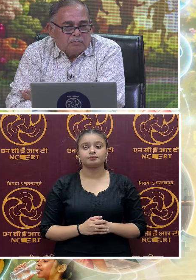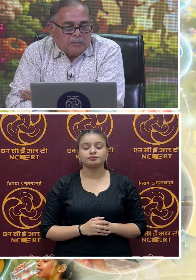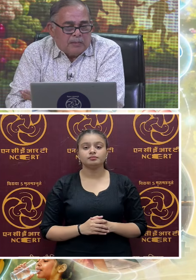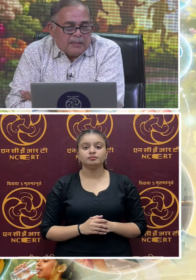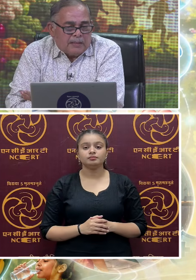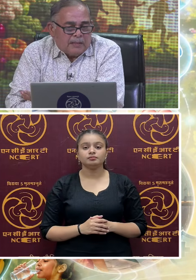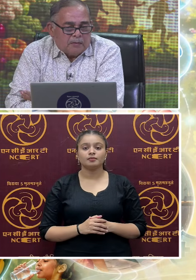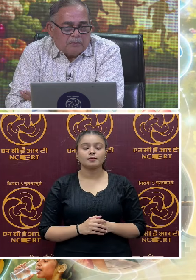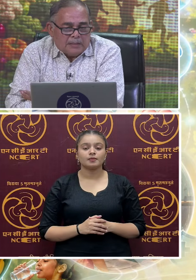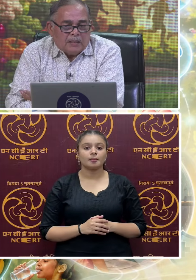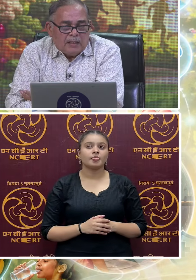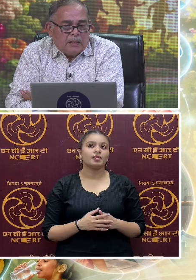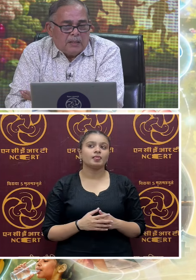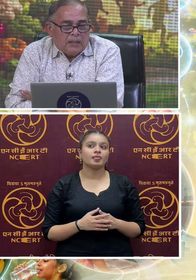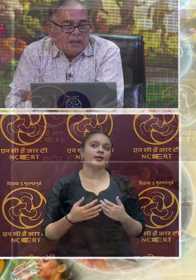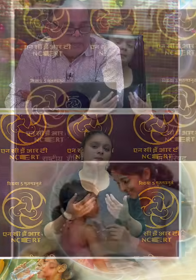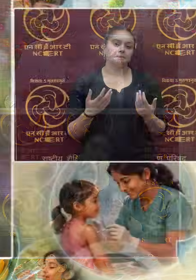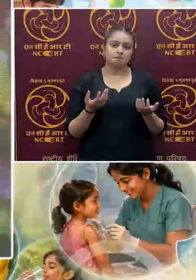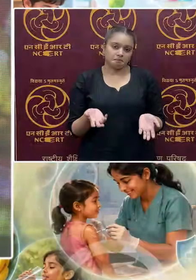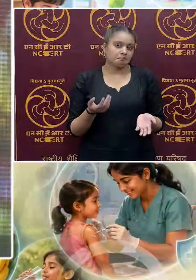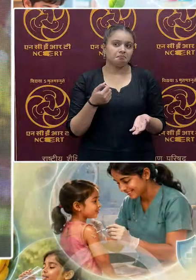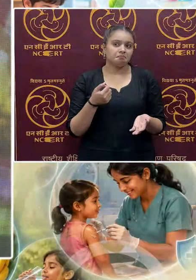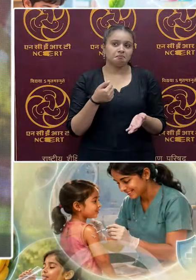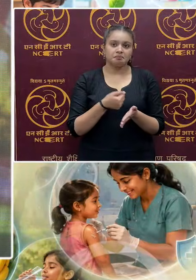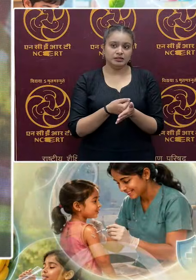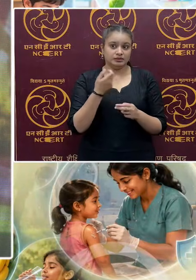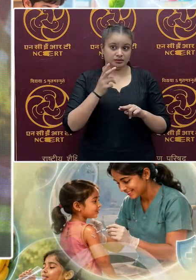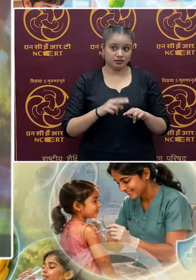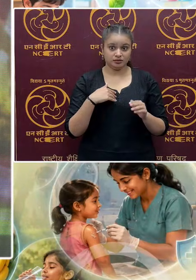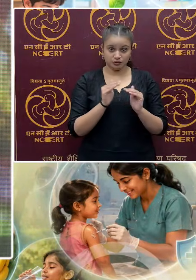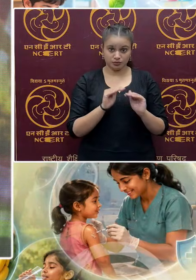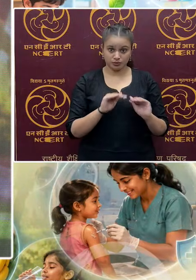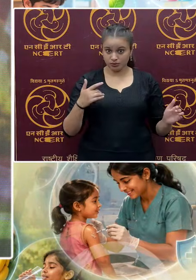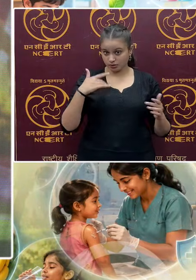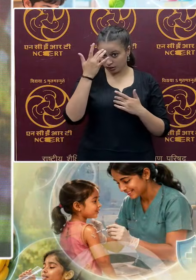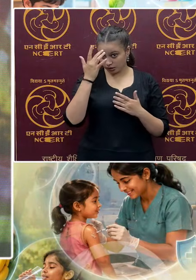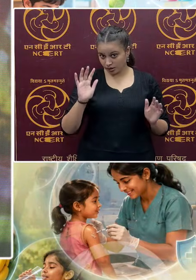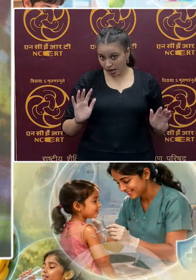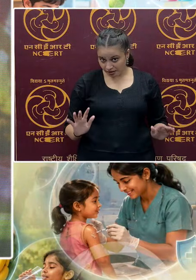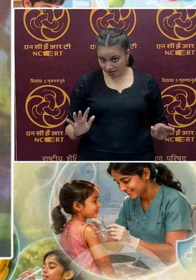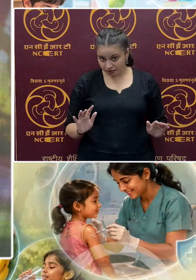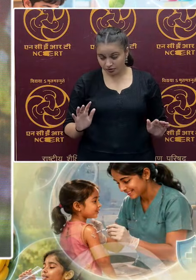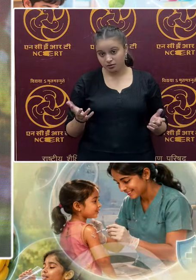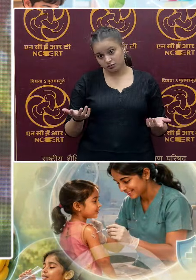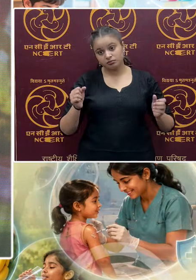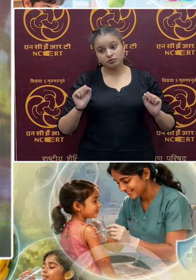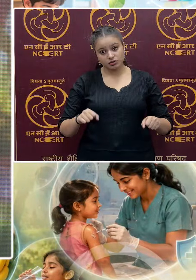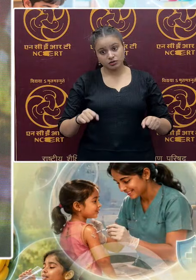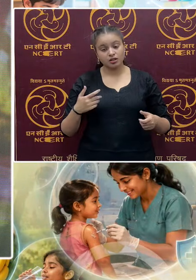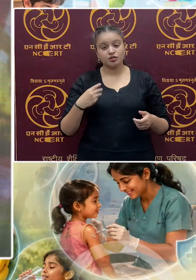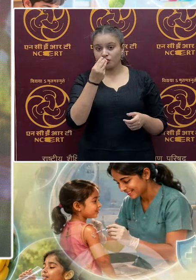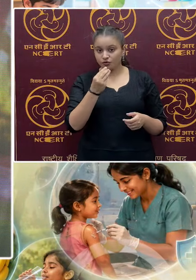So that is basically, and if the child is sick, then there is loss of